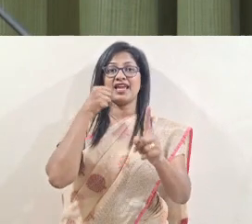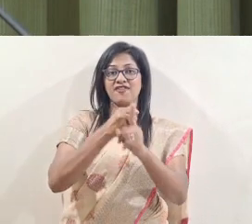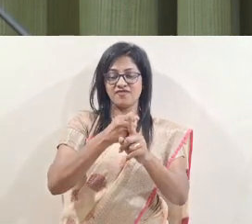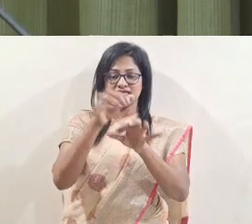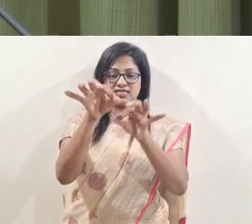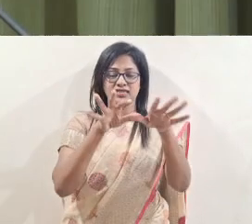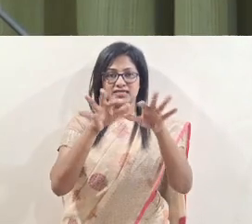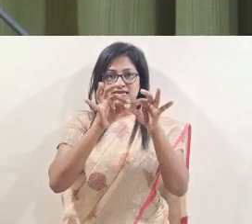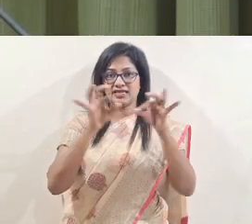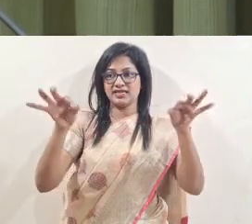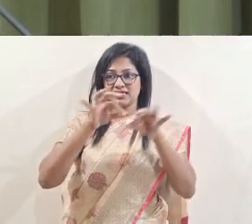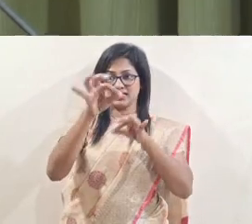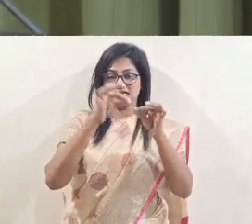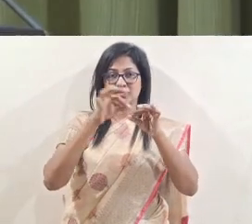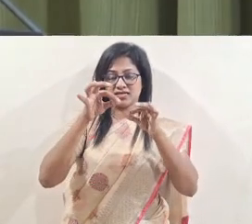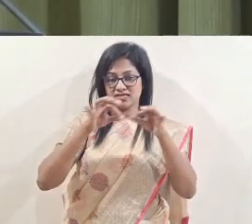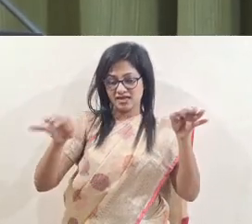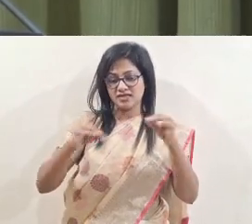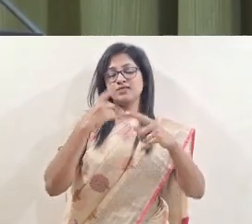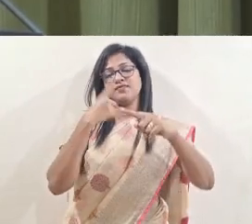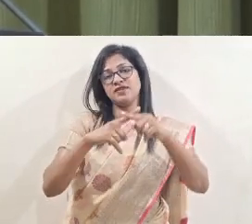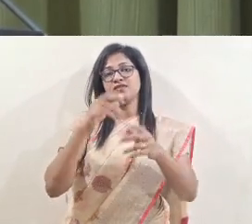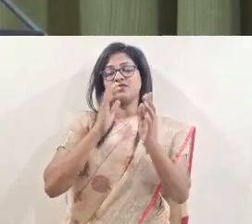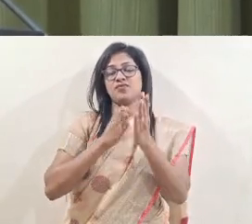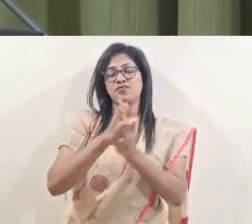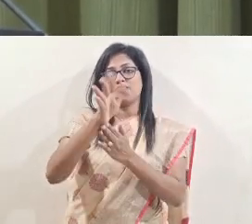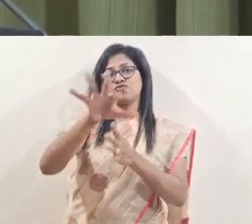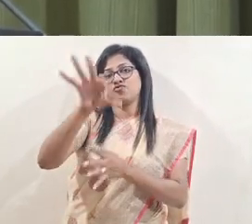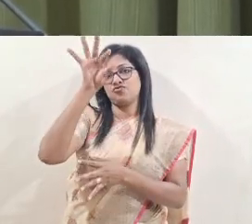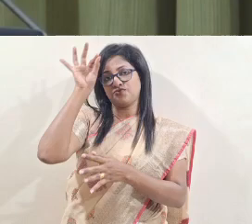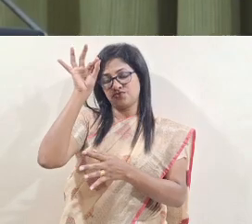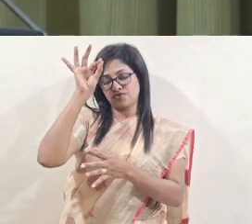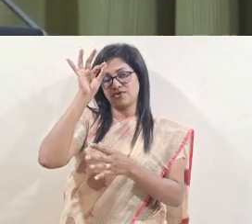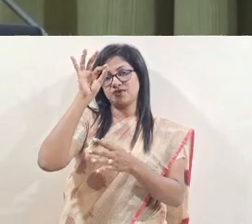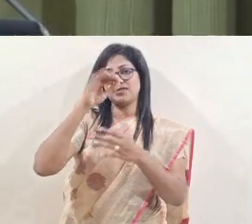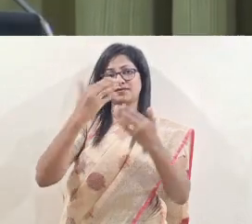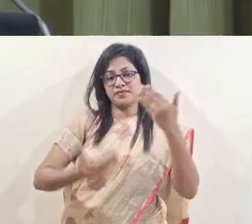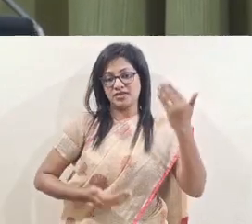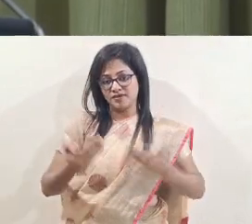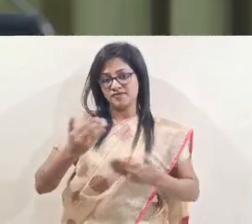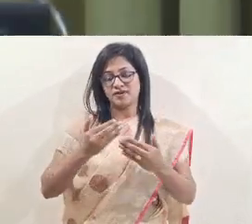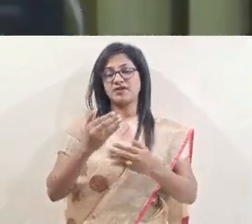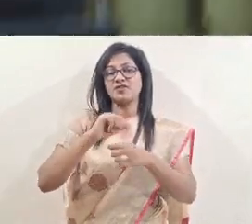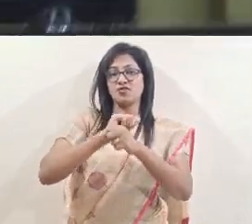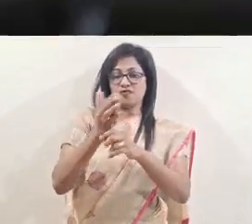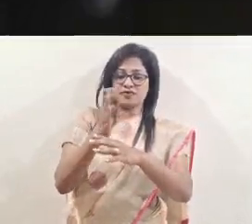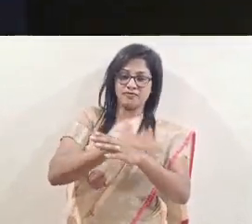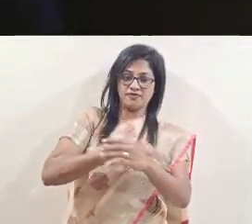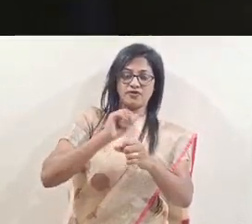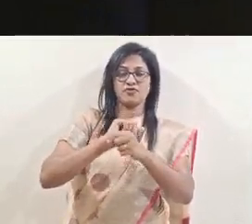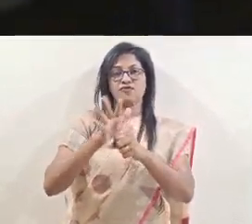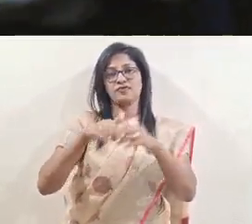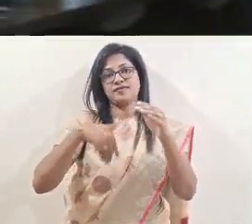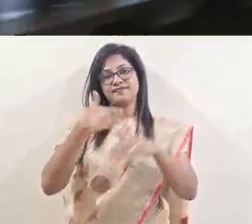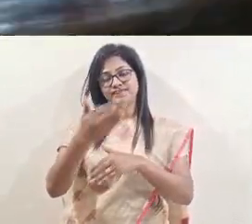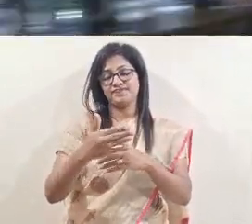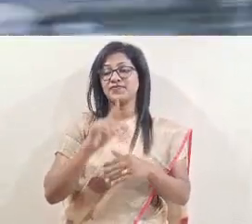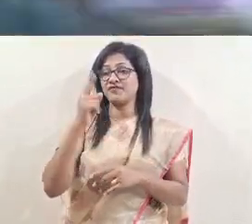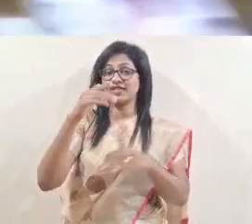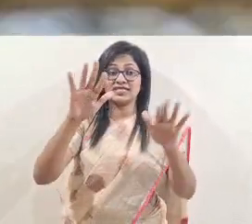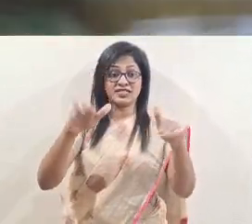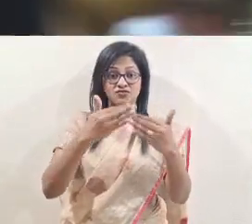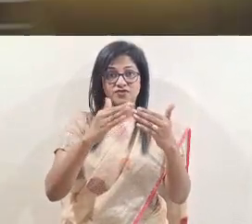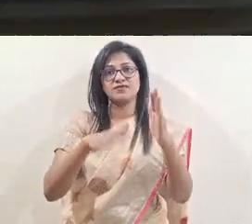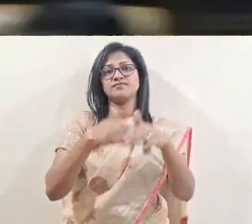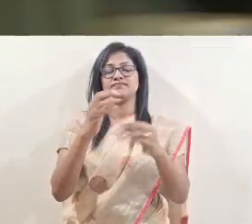choice behavior before and after COVID-19. So introduce yourself quickly. Yes,